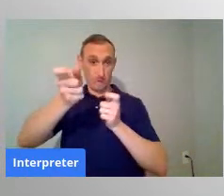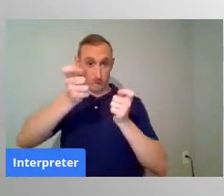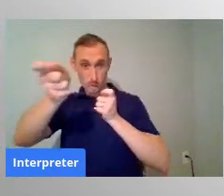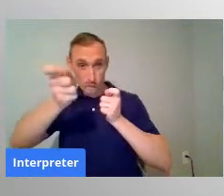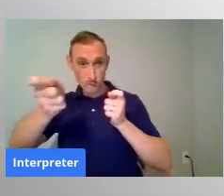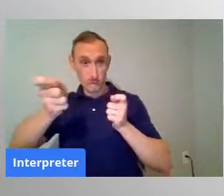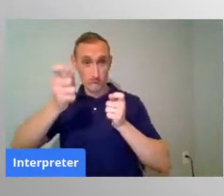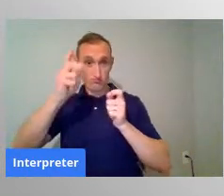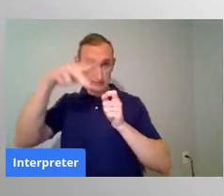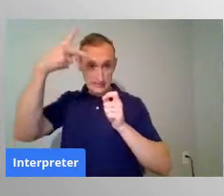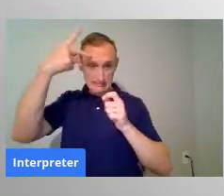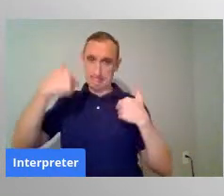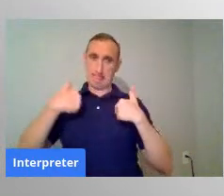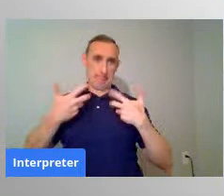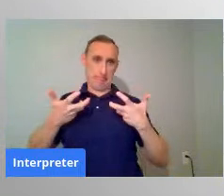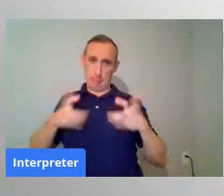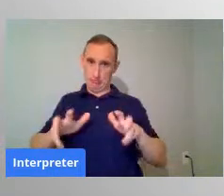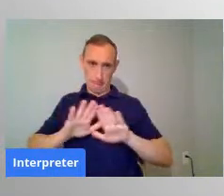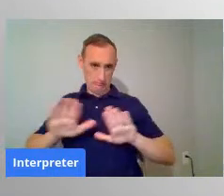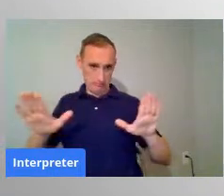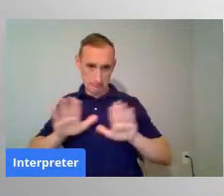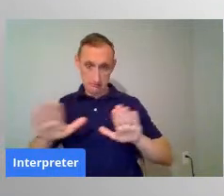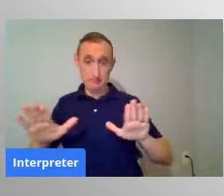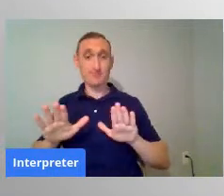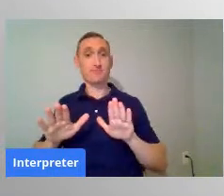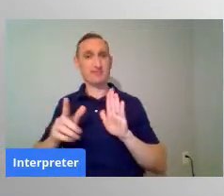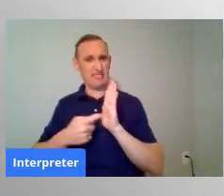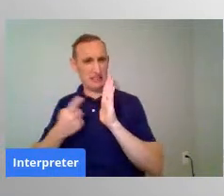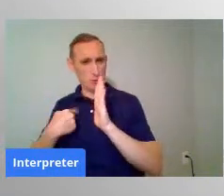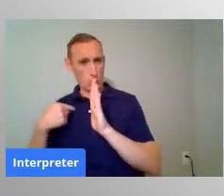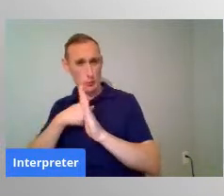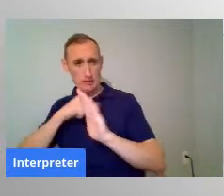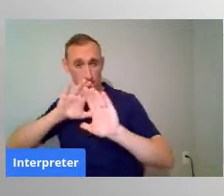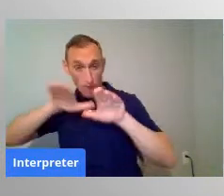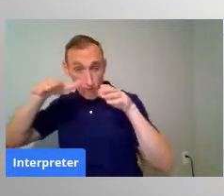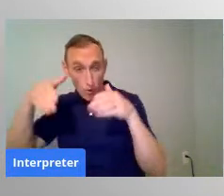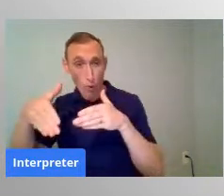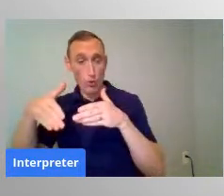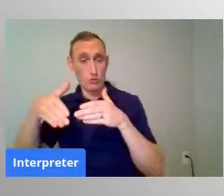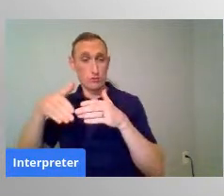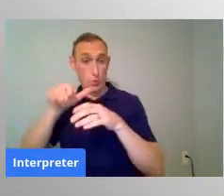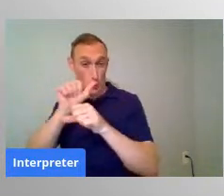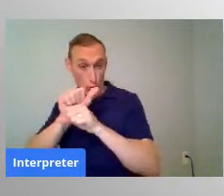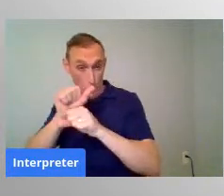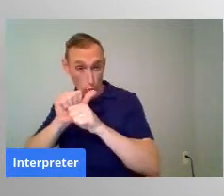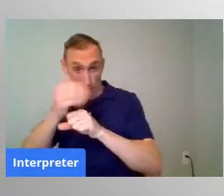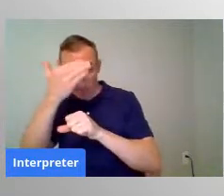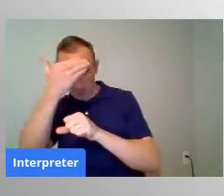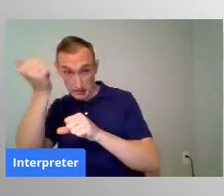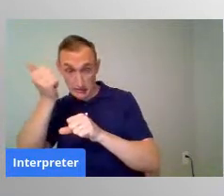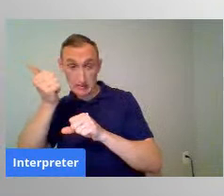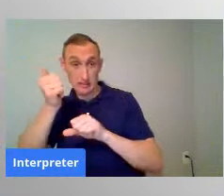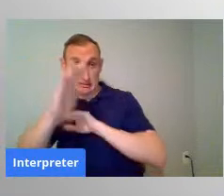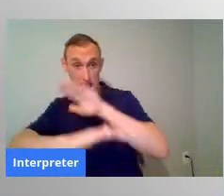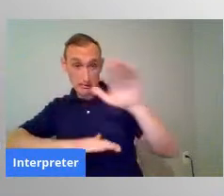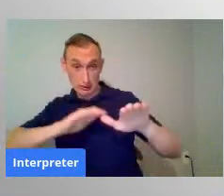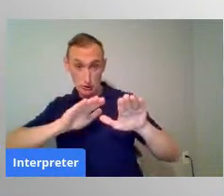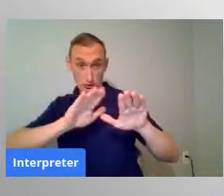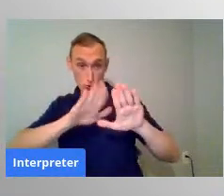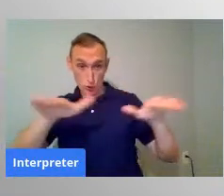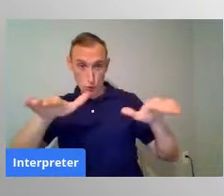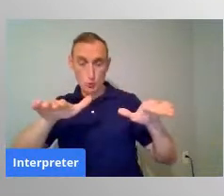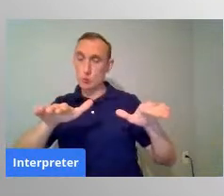components of our work and we forget the children. And he taught us so much about the role of having an adult in your